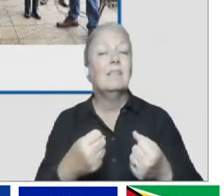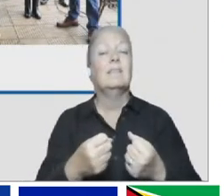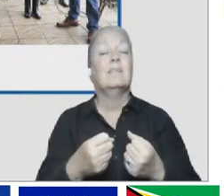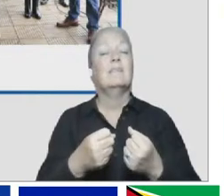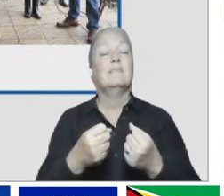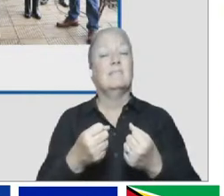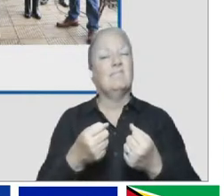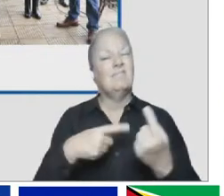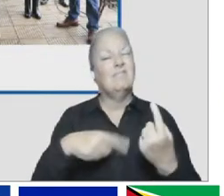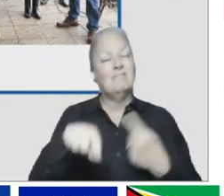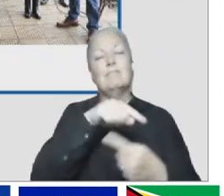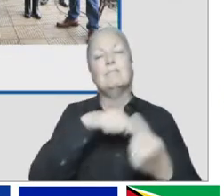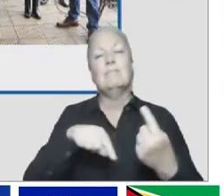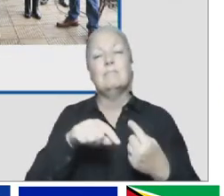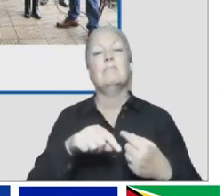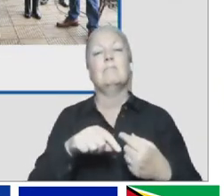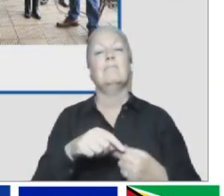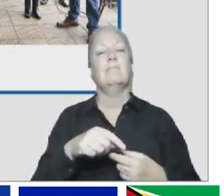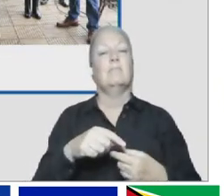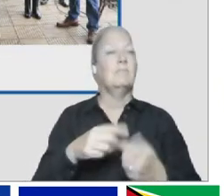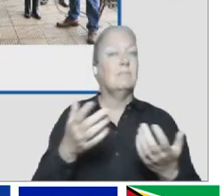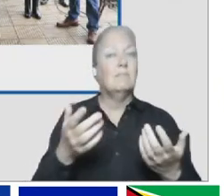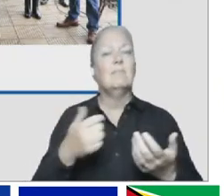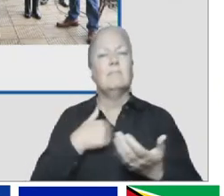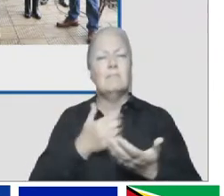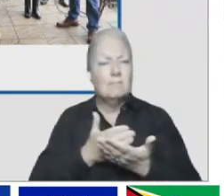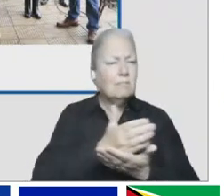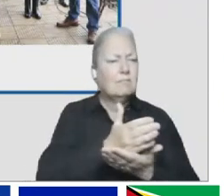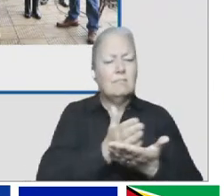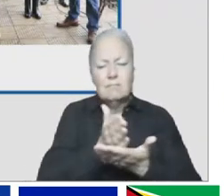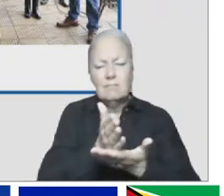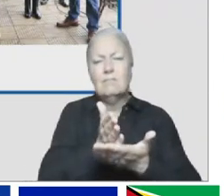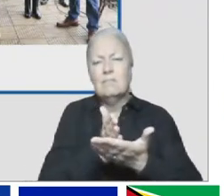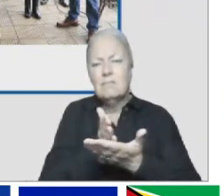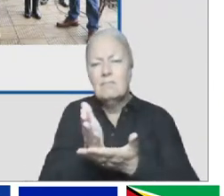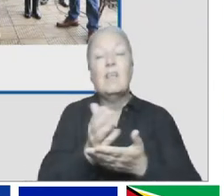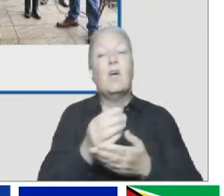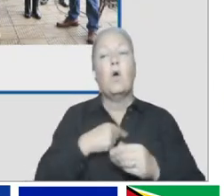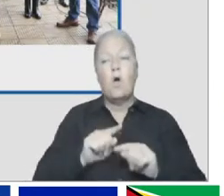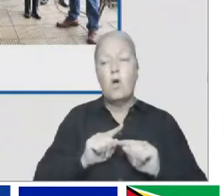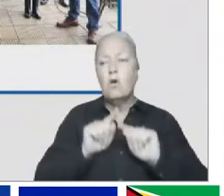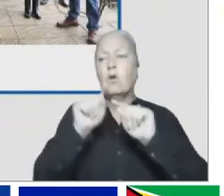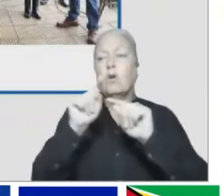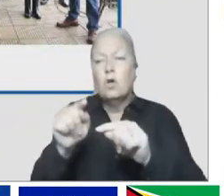going through different neighborhoods to the schools, all of them